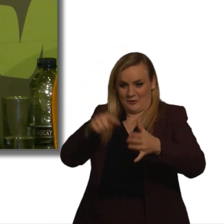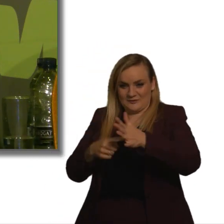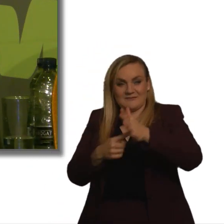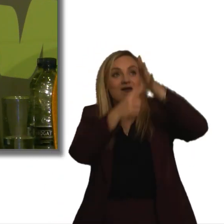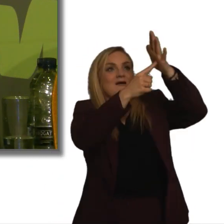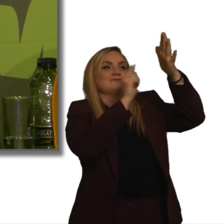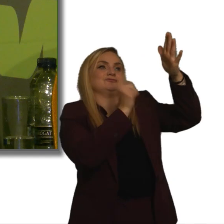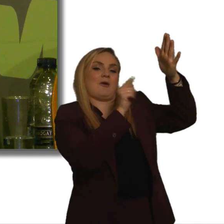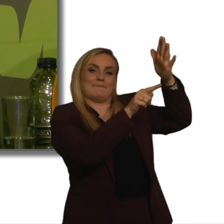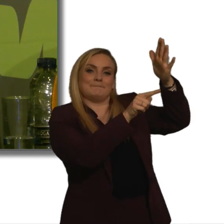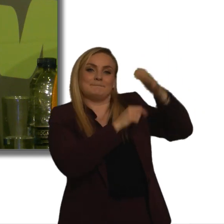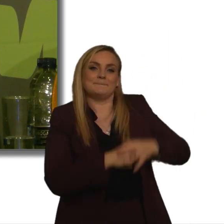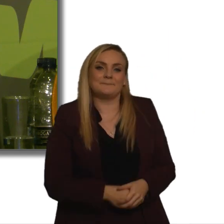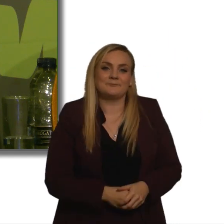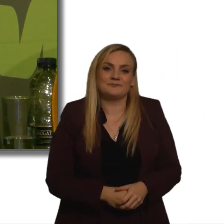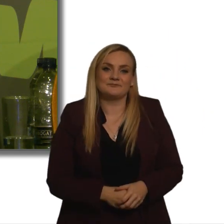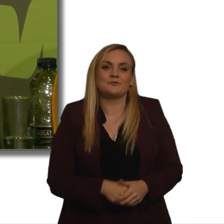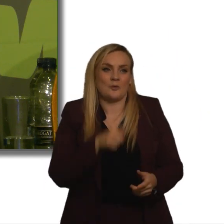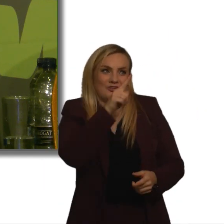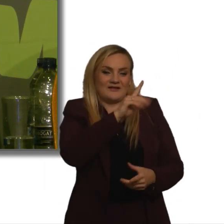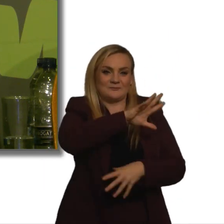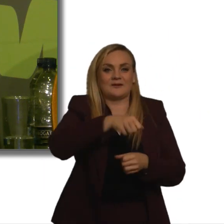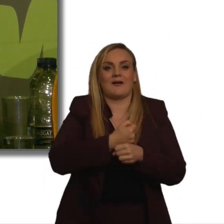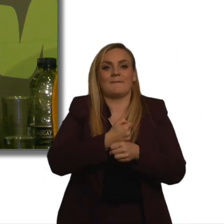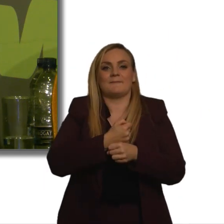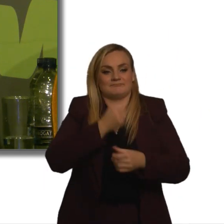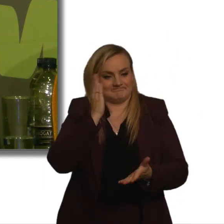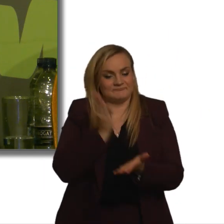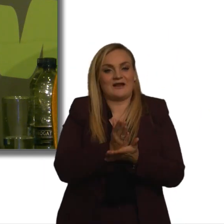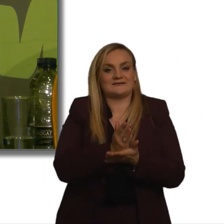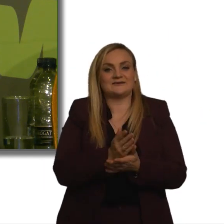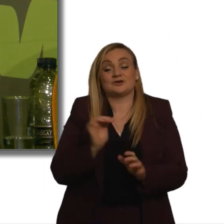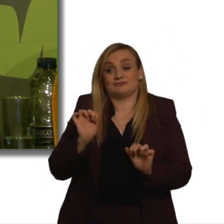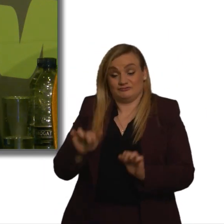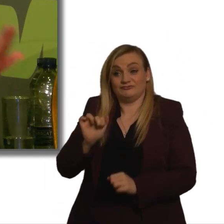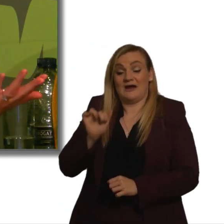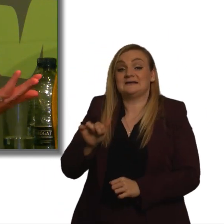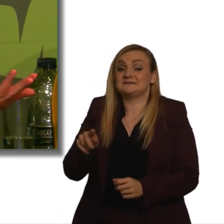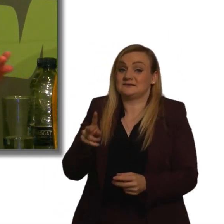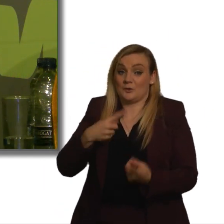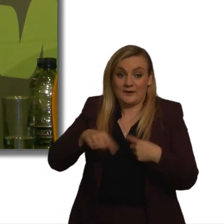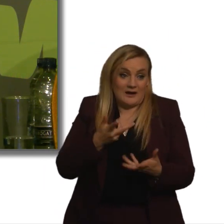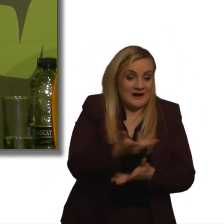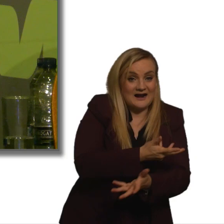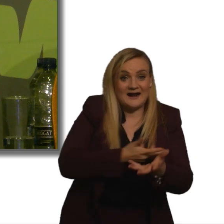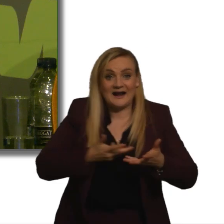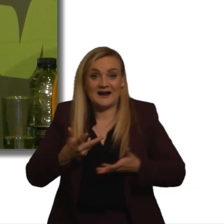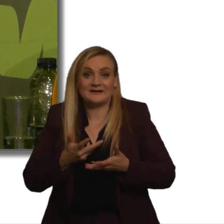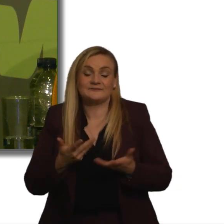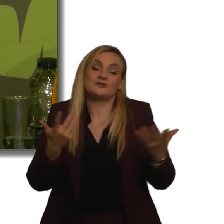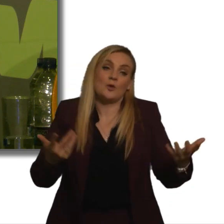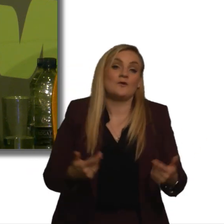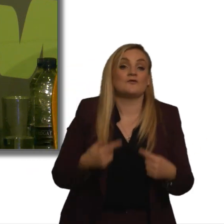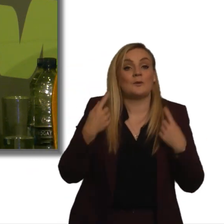make that a reality. So it's a live subject. It happens for legal